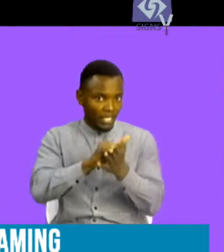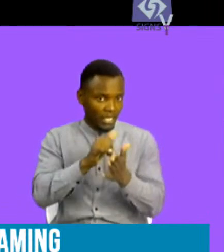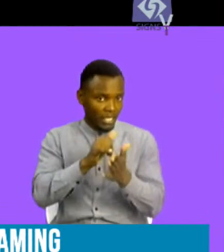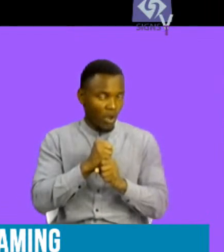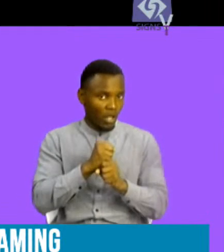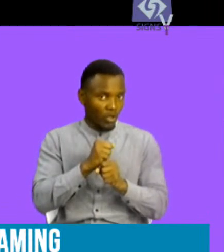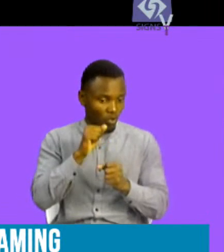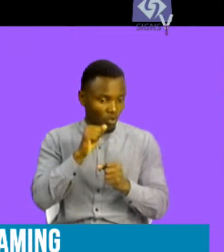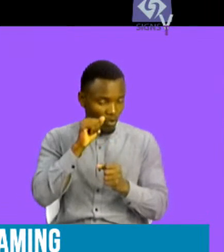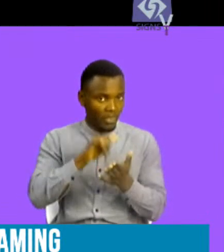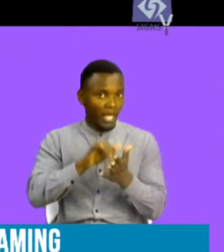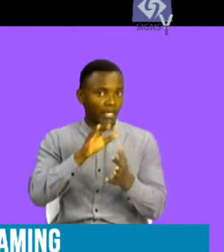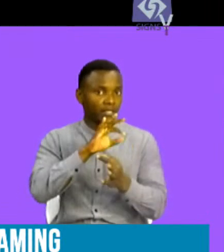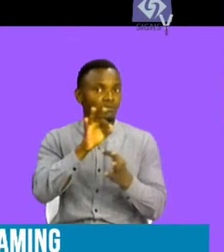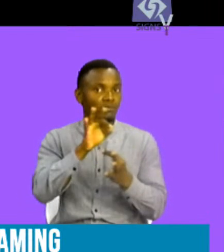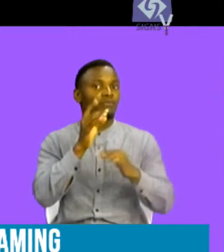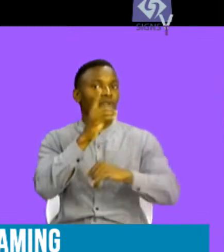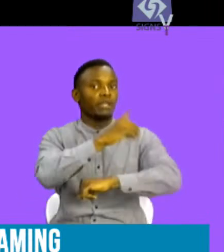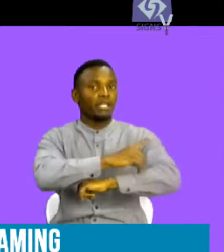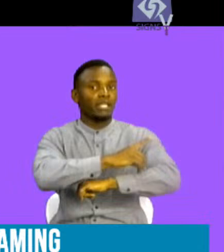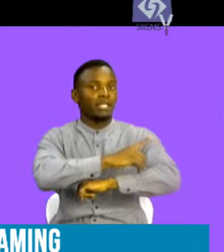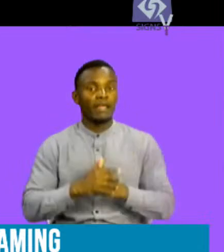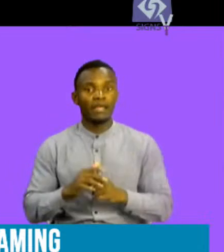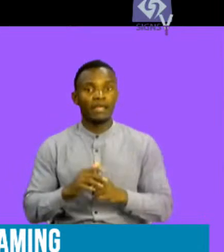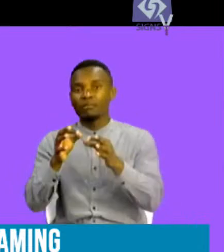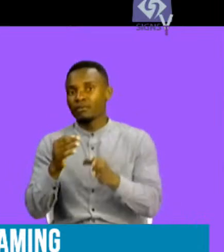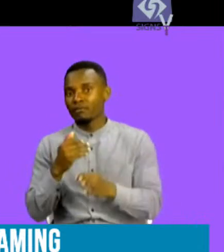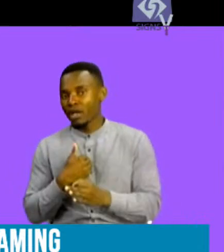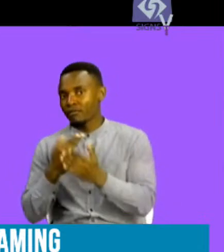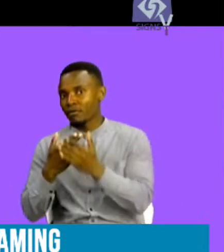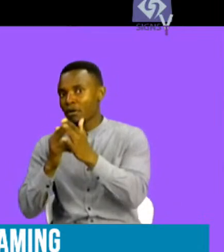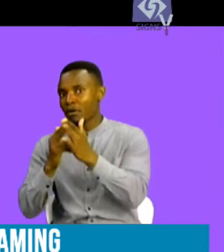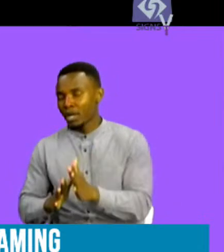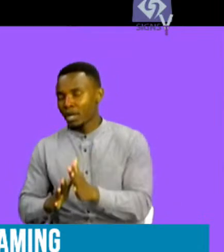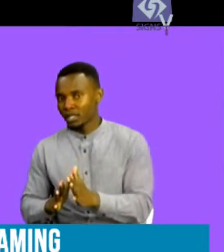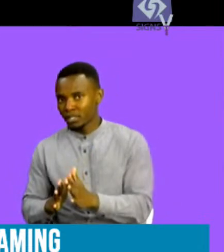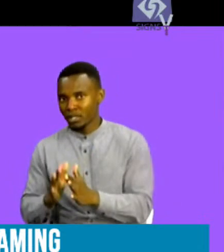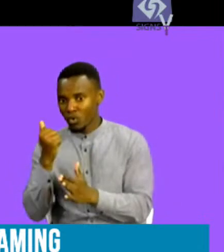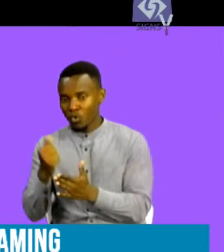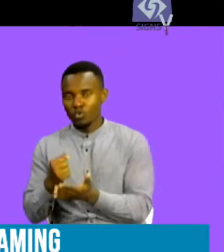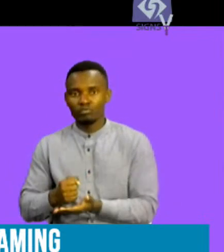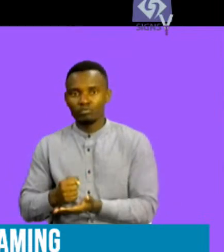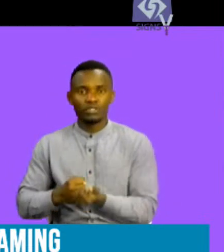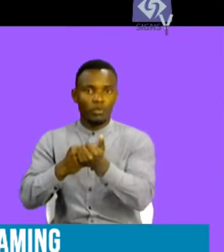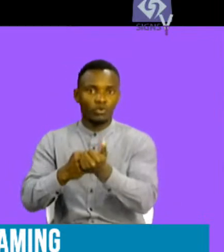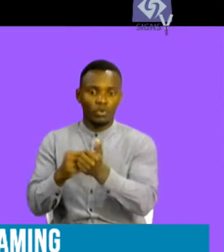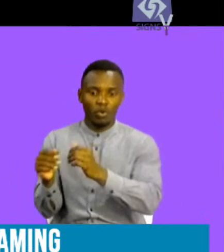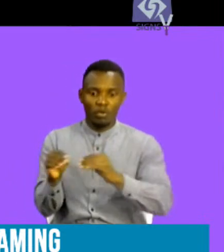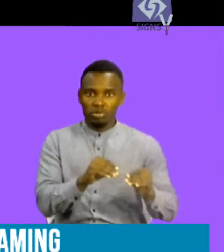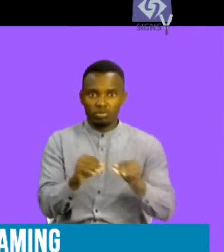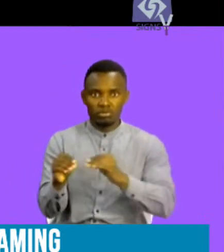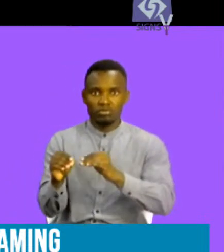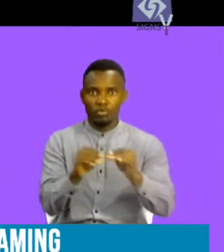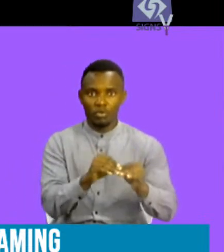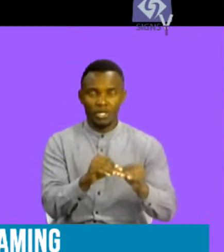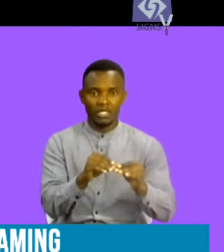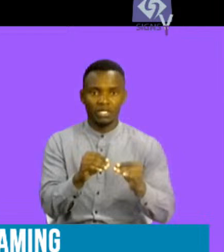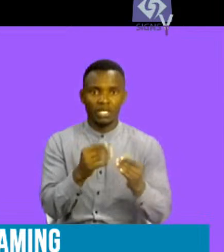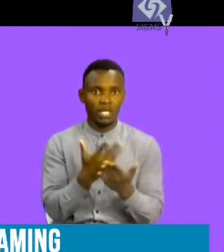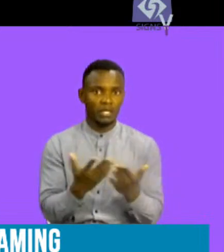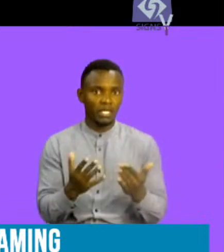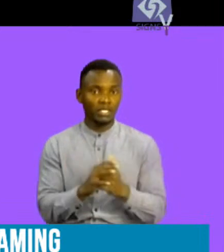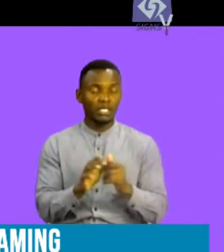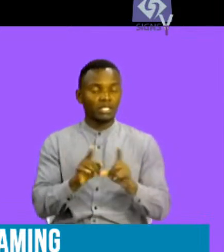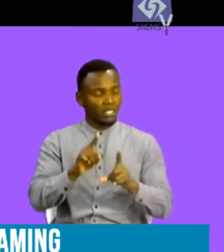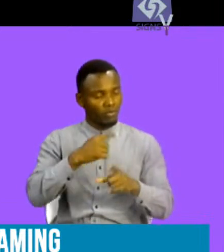on what we call mobility appliances, we make them understand that